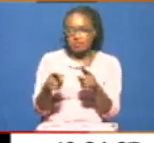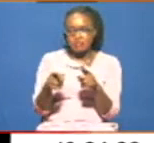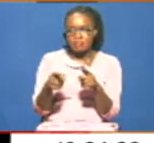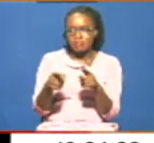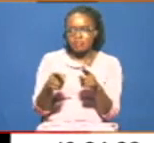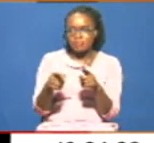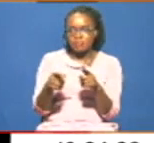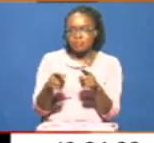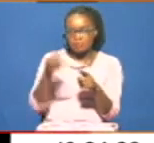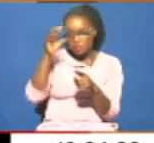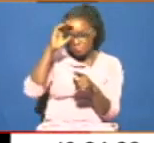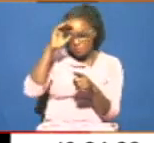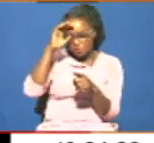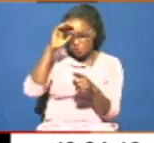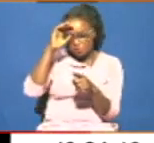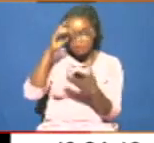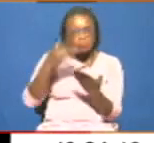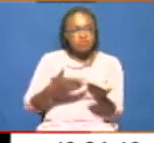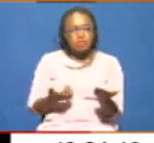into consideration is the fact that